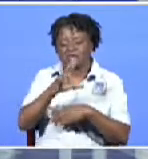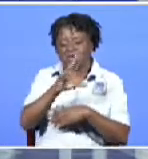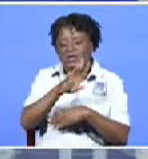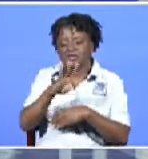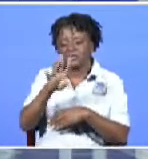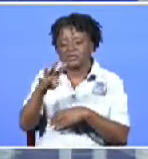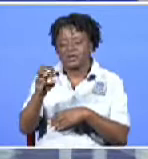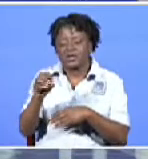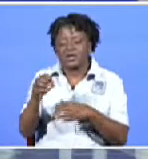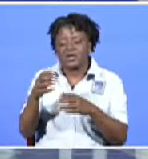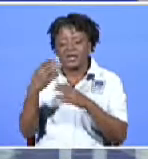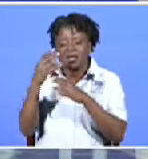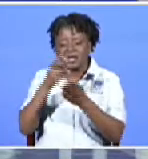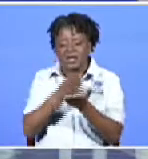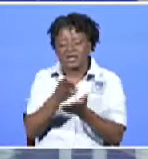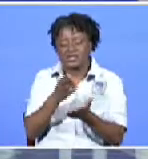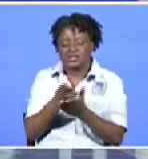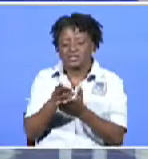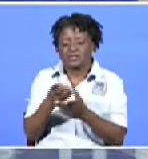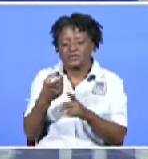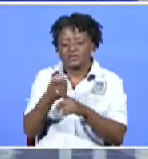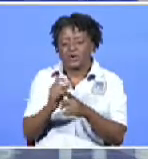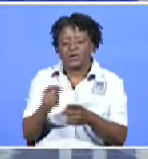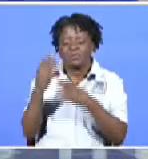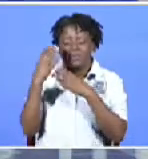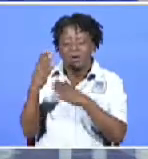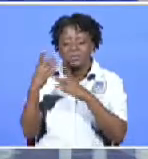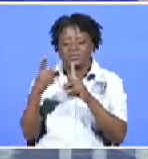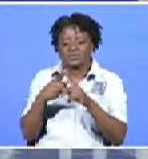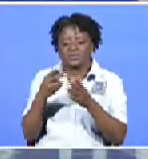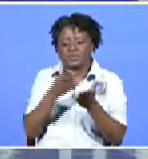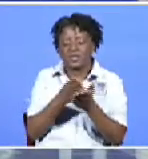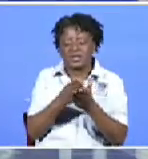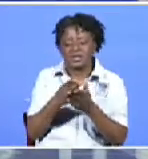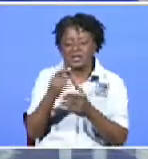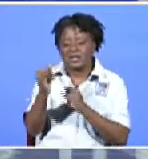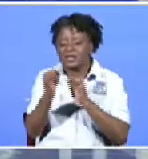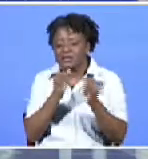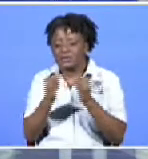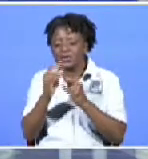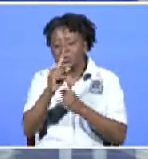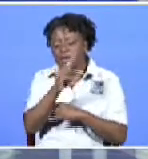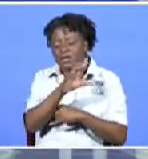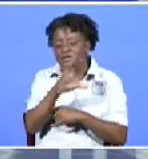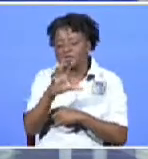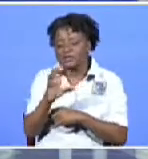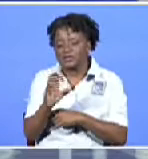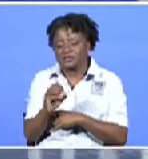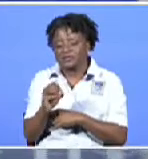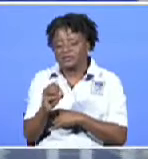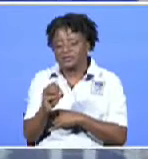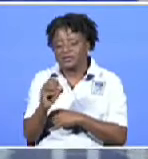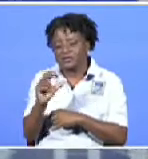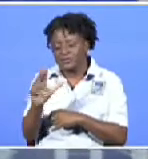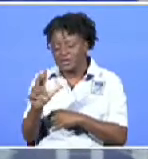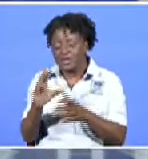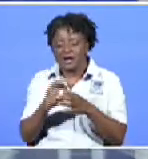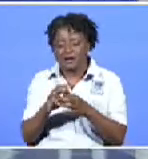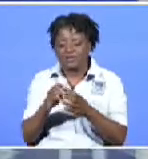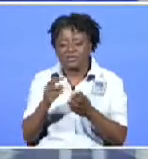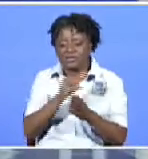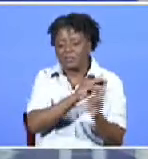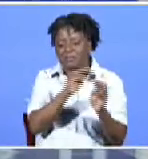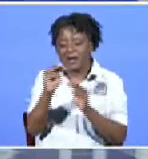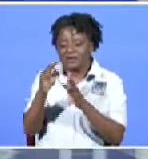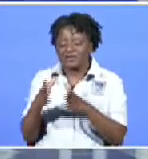the Bahamas to Haiti. I.O.M. officials interviewed 153 of the migrants who were from northern Haiti and reported that they were